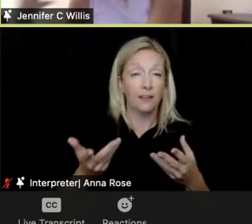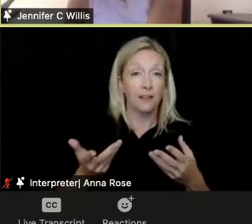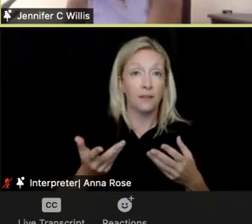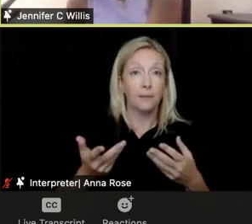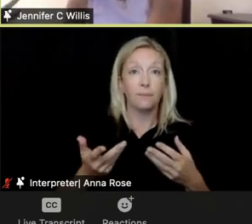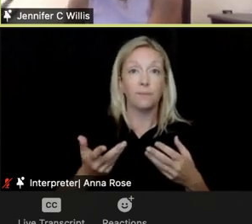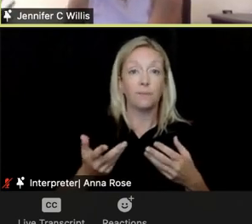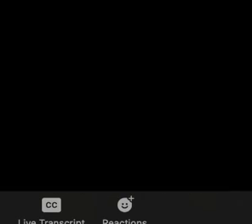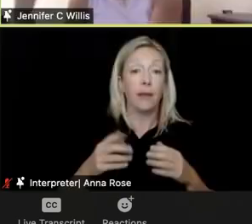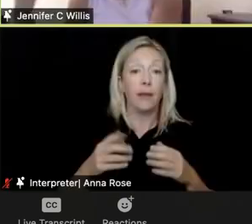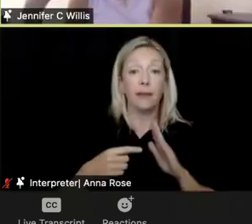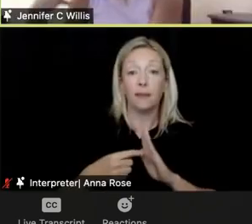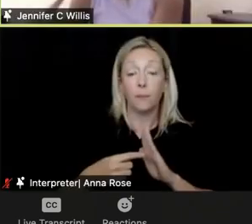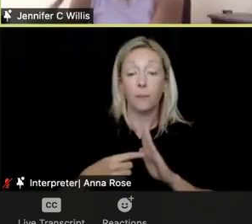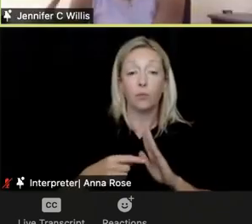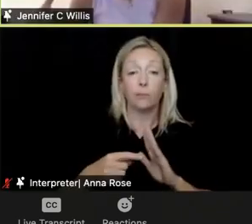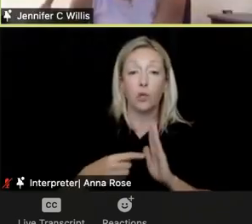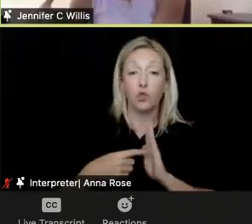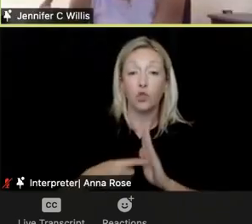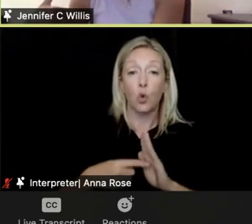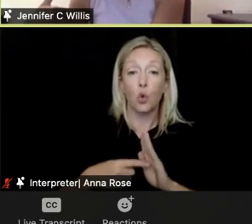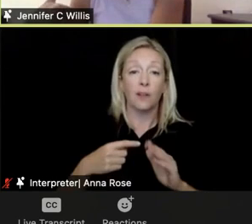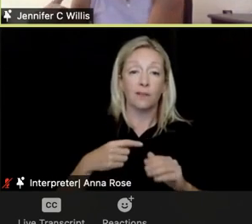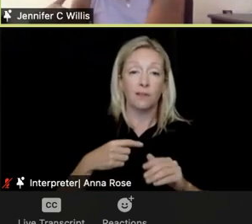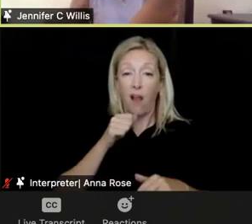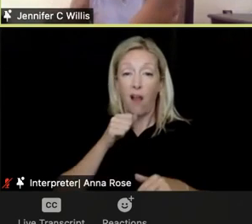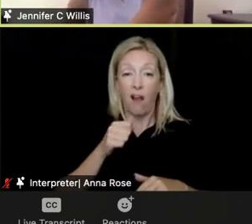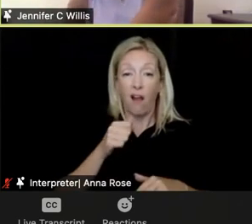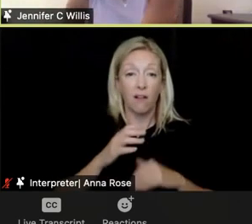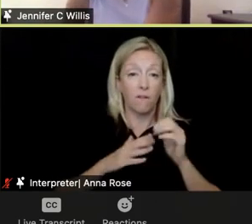showing discomfort, showing comfort.